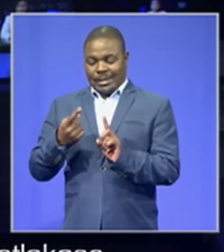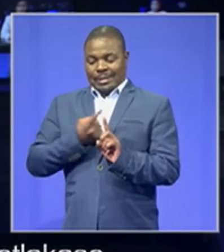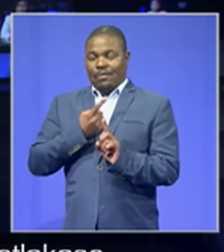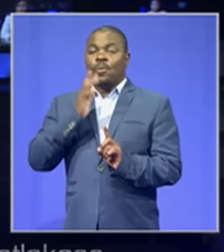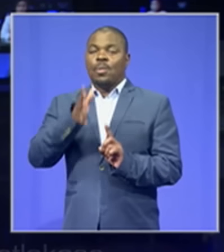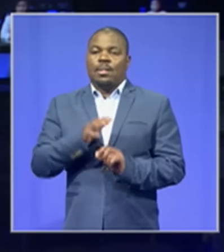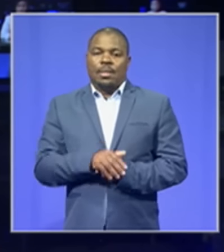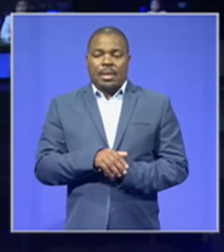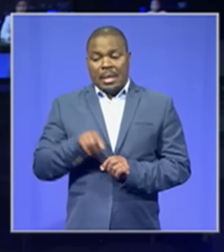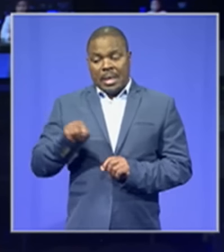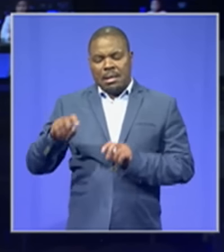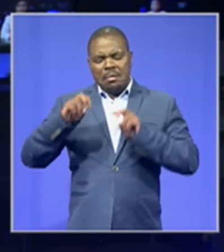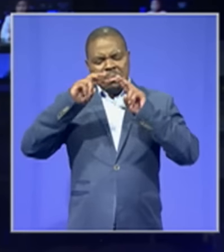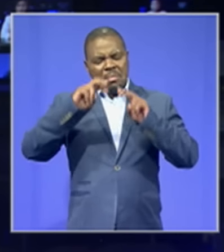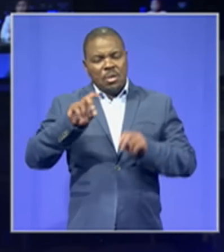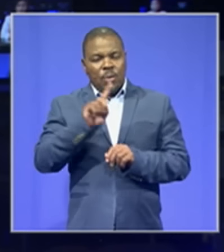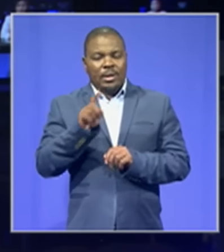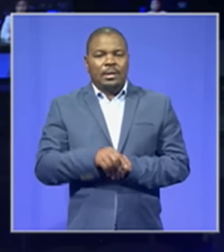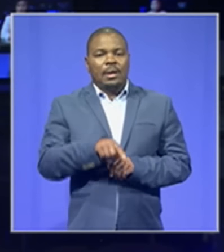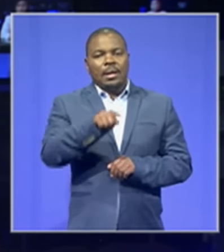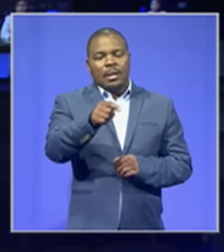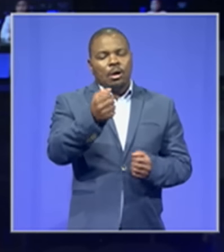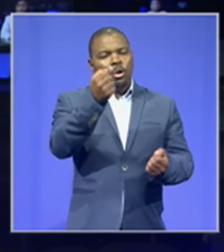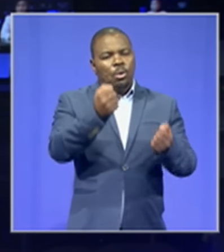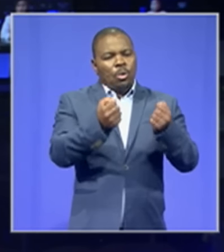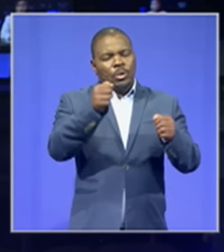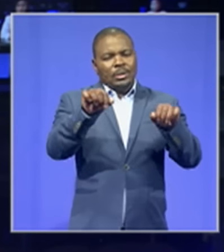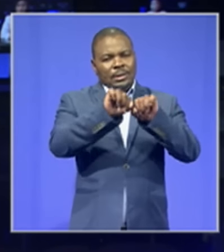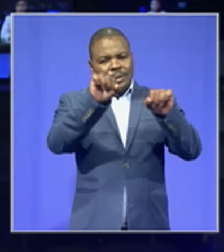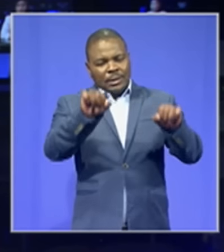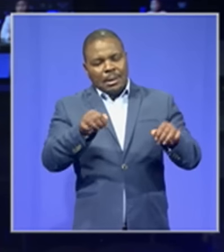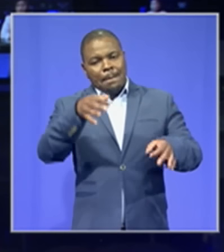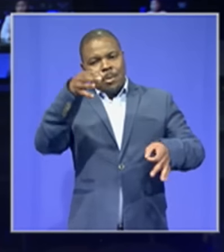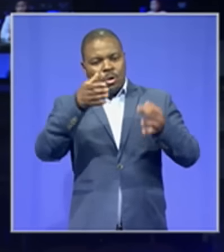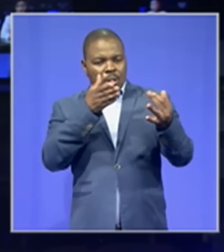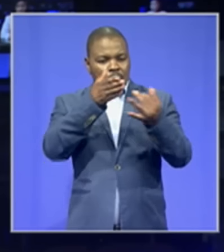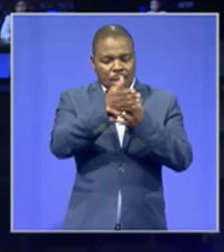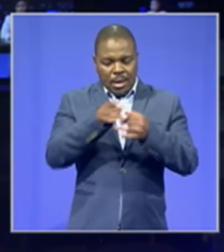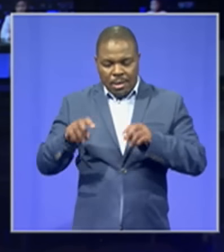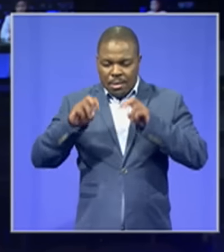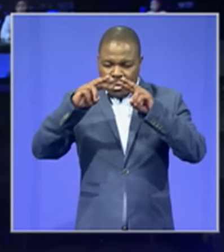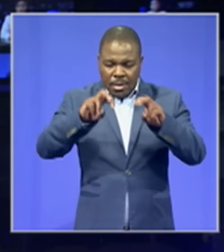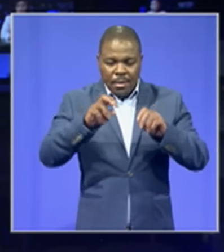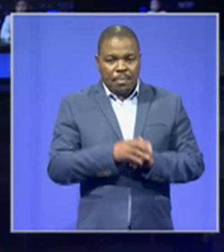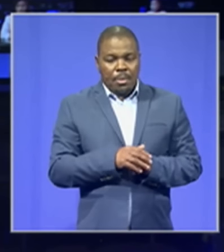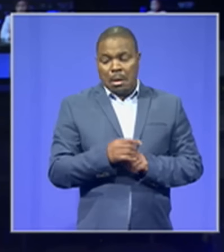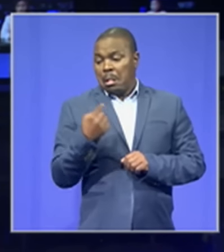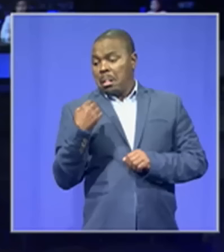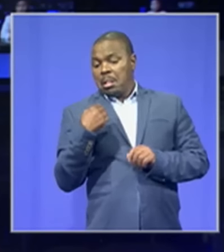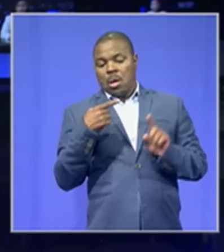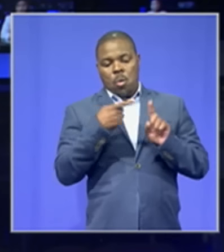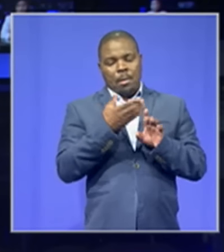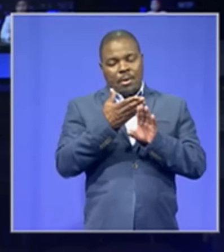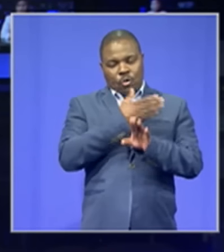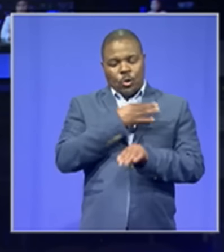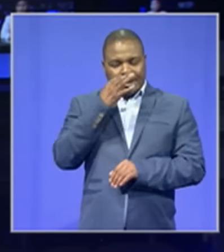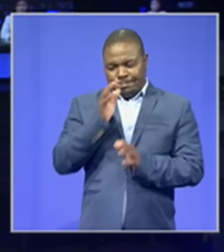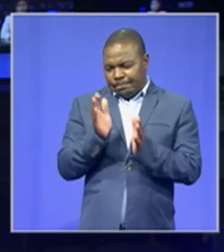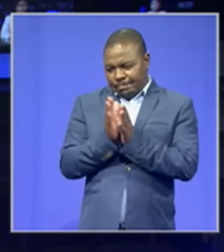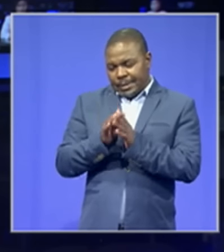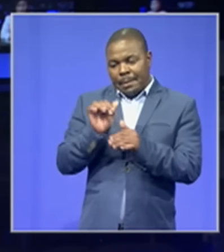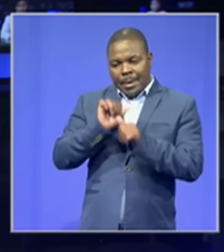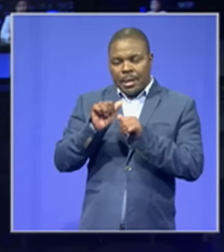Parlamente e fuputsa menyenyetsi ya boitshunyakako ba dipolotiki le bobodu tsamaisong ya toka. Sesotho O'Sullivan o ile a kopa ho fana ka bopaki